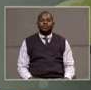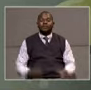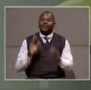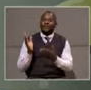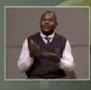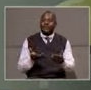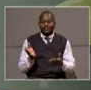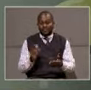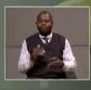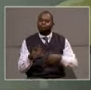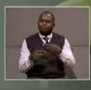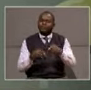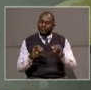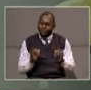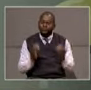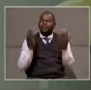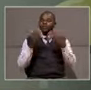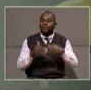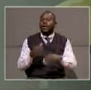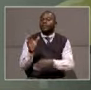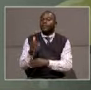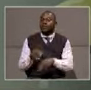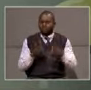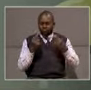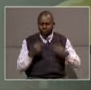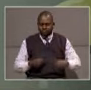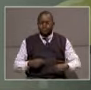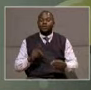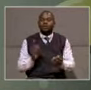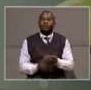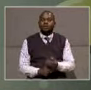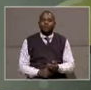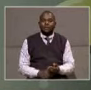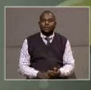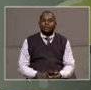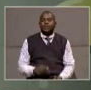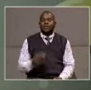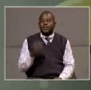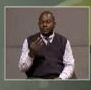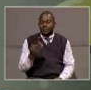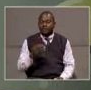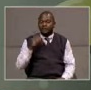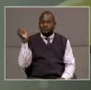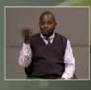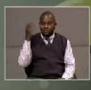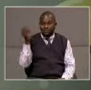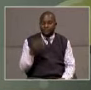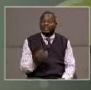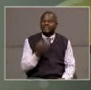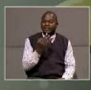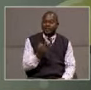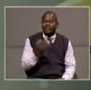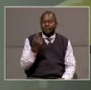Welcome back. You're still watching News Tonight. Ministry of Health has received 3 ambulances and 31